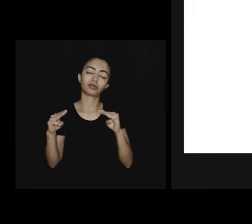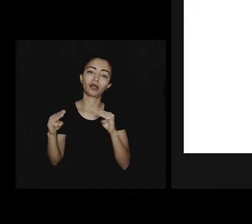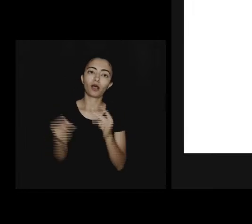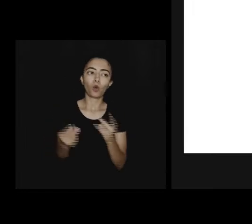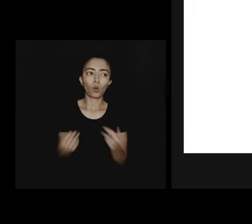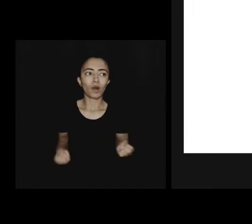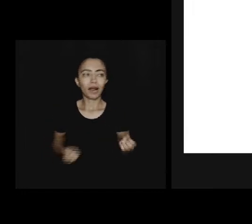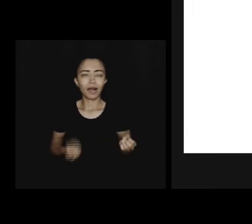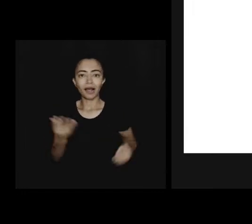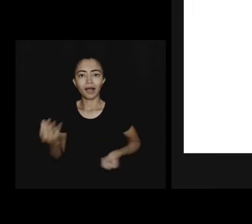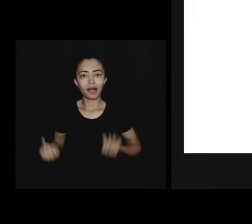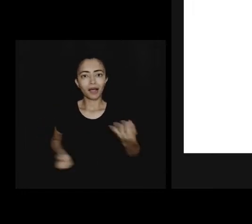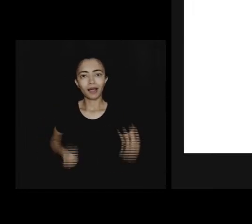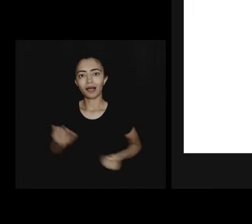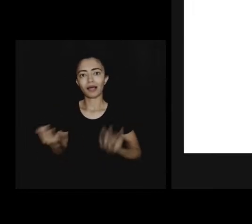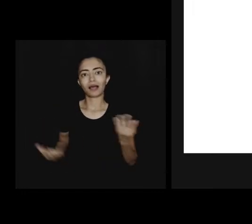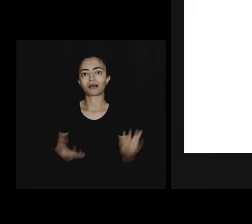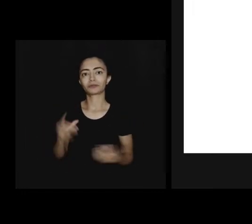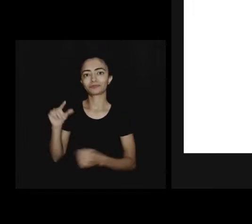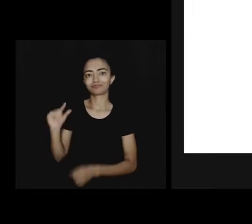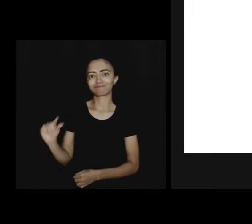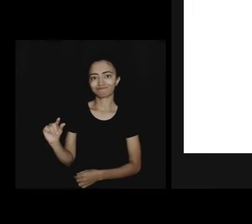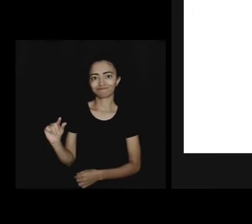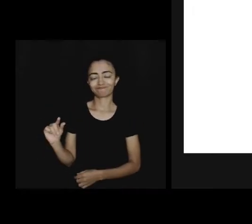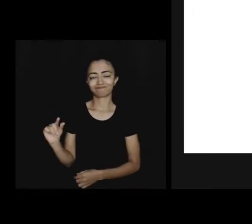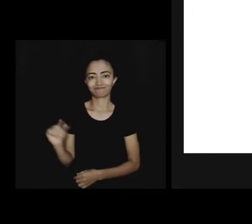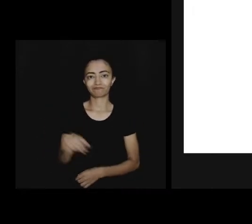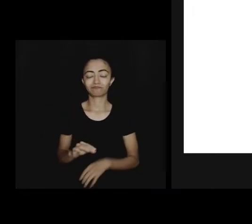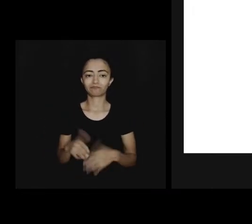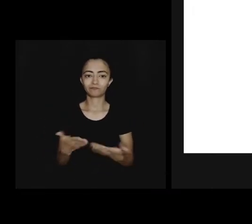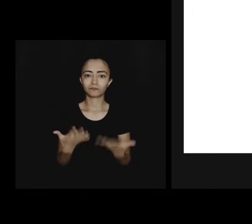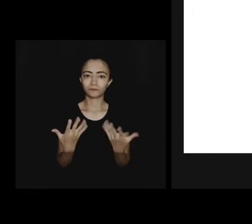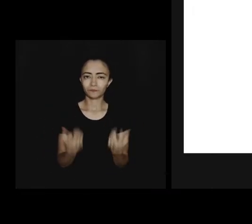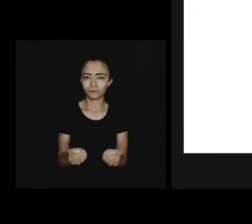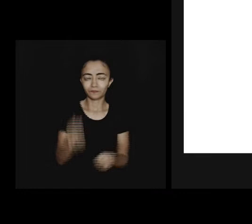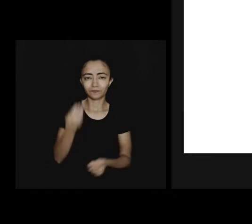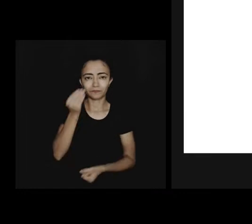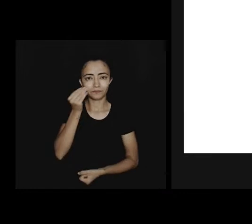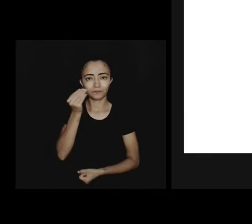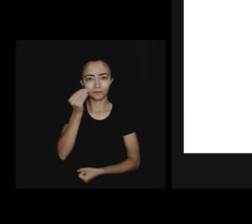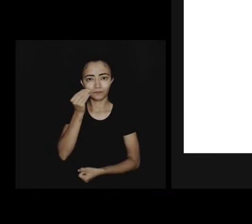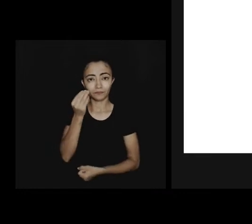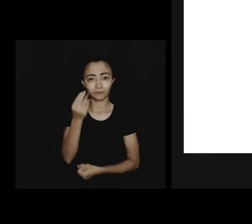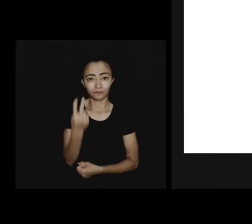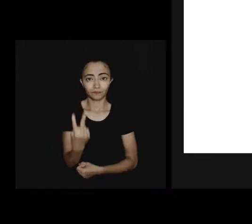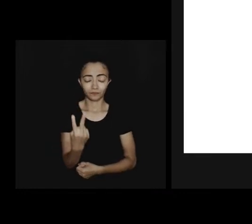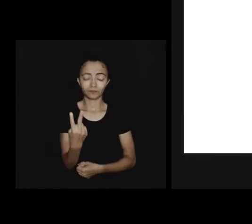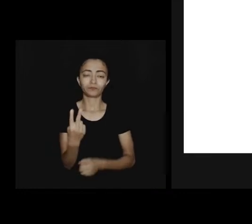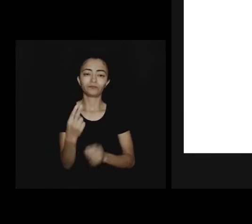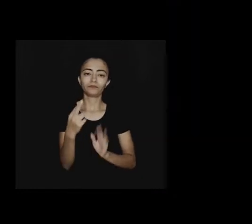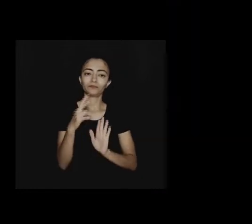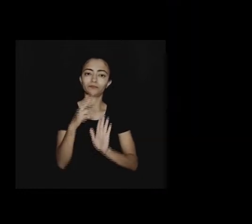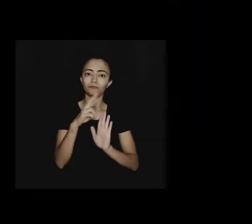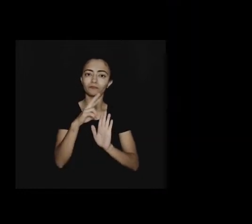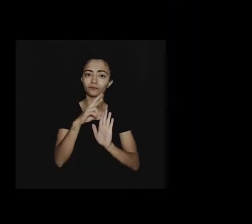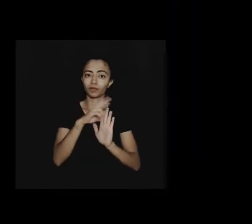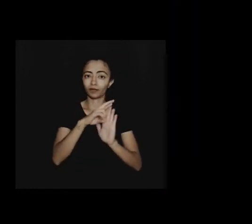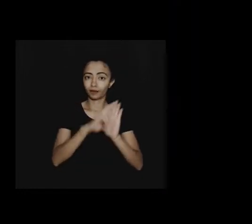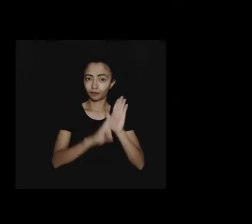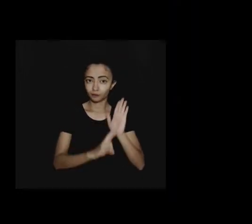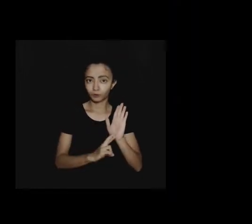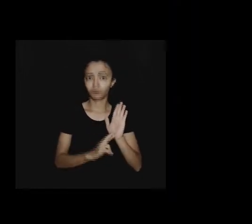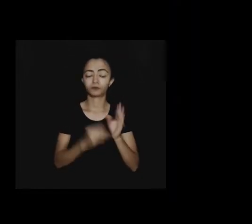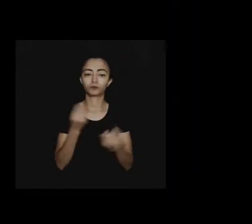two reports today, one on how the marketing of formula milk influences our decisions, and a second on digital marketing. So starting with the first one